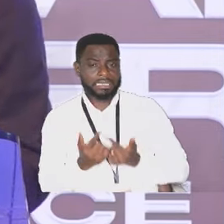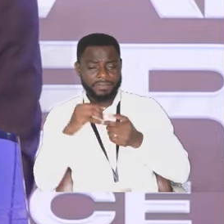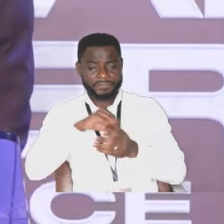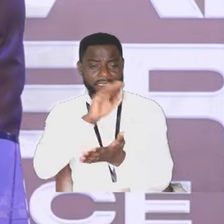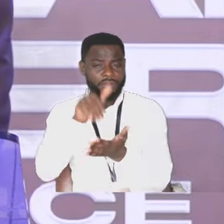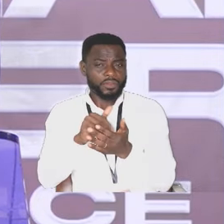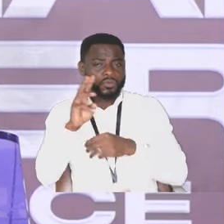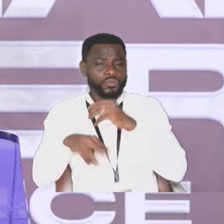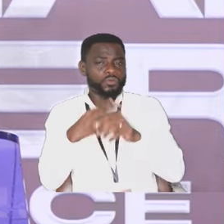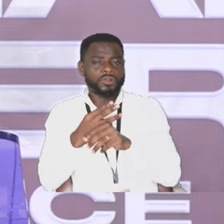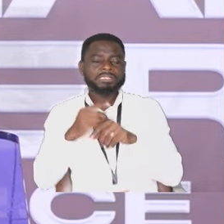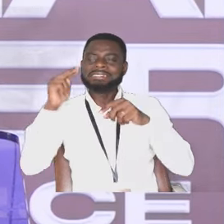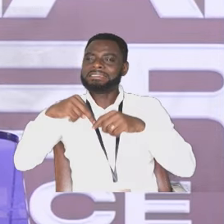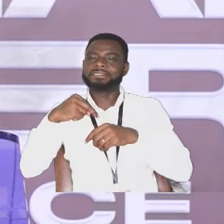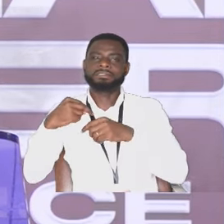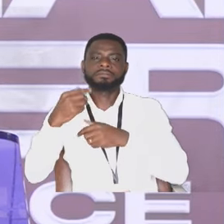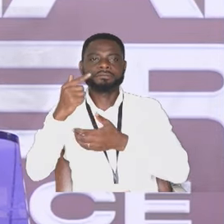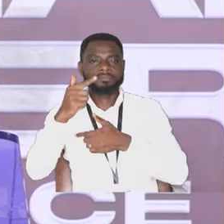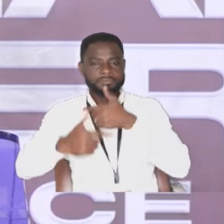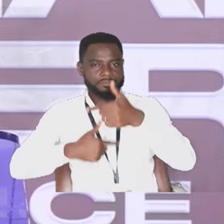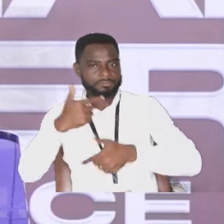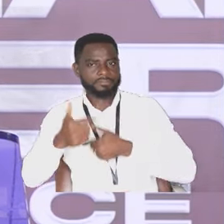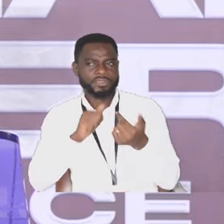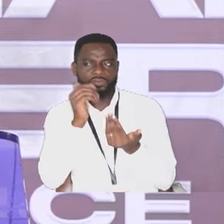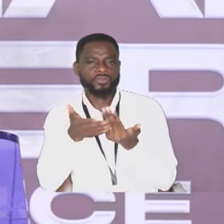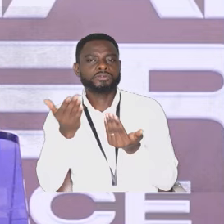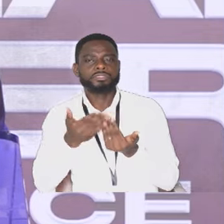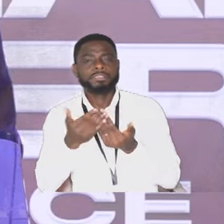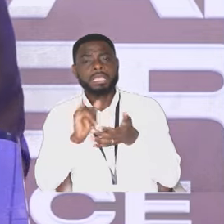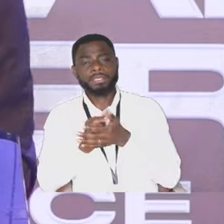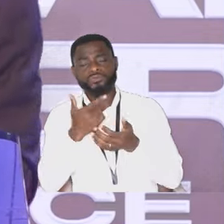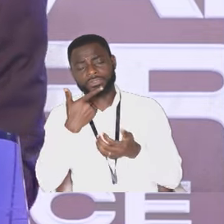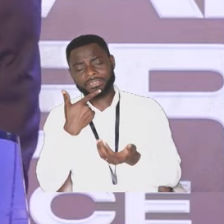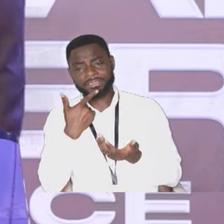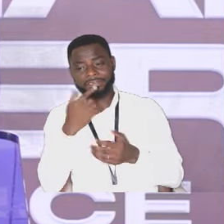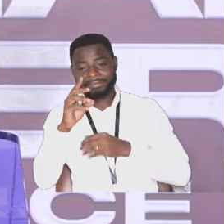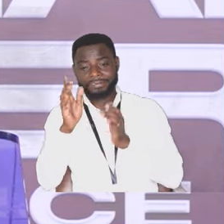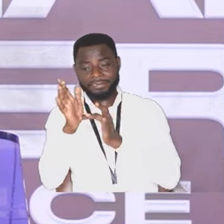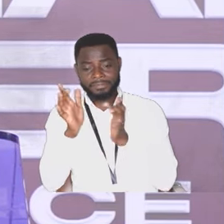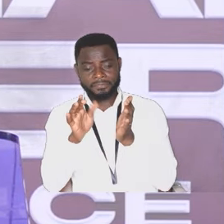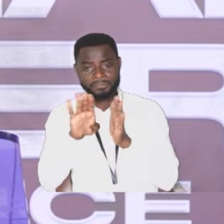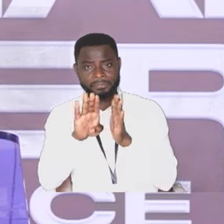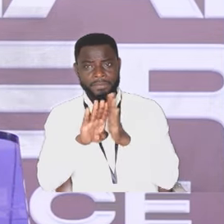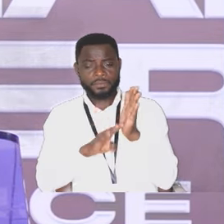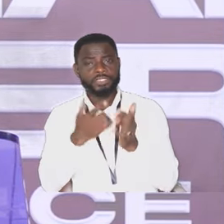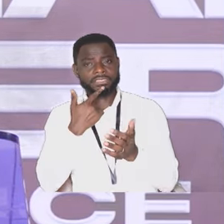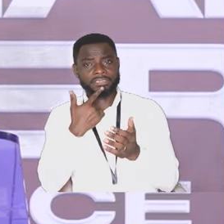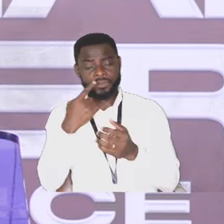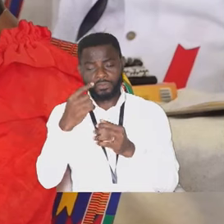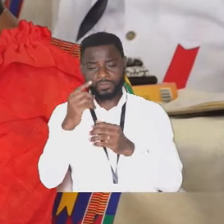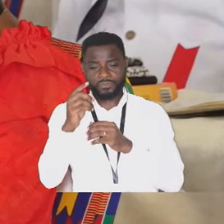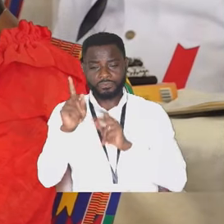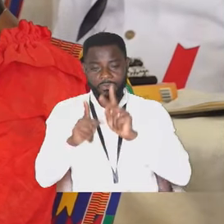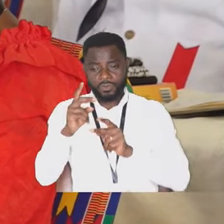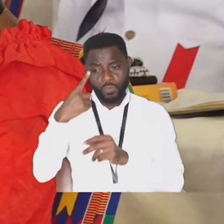world needs divine grace. It's not as easy as we are saying. The Bible is referring to some people as wicked people,